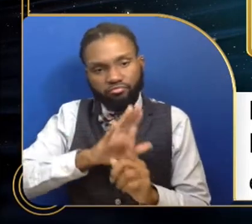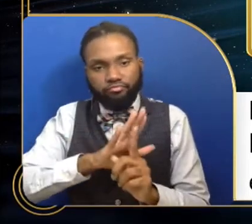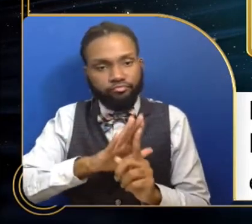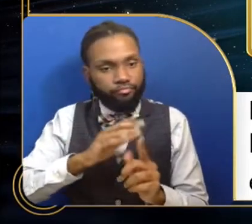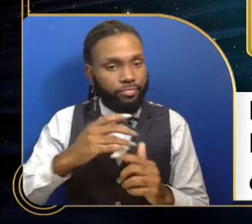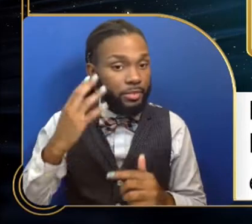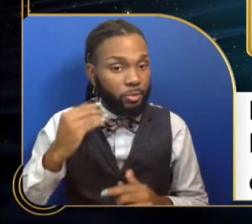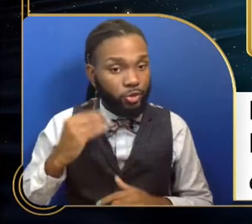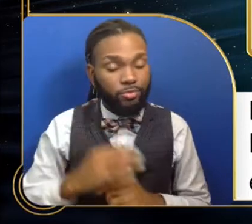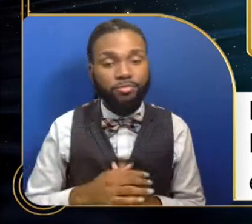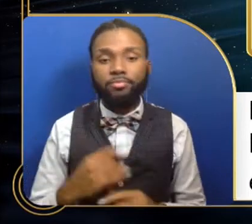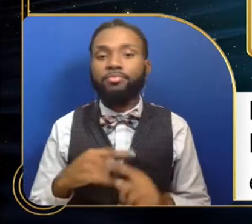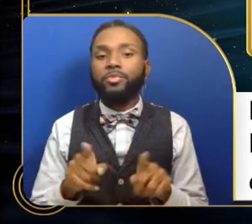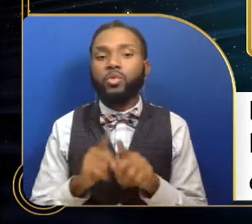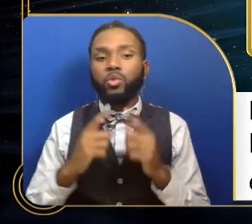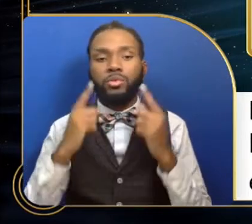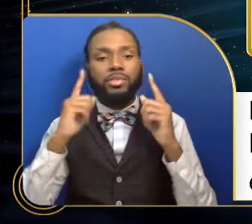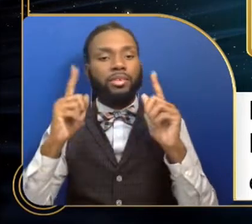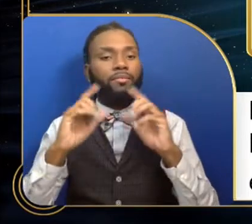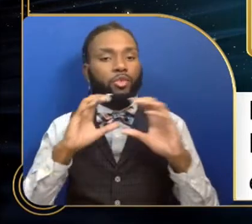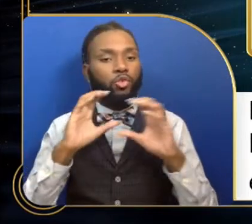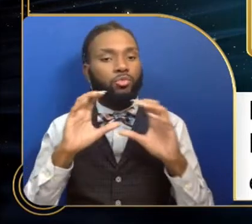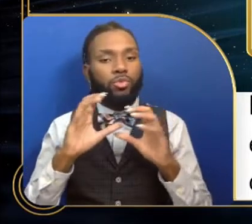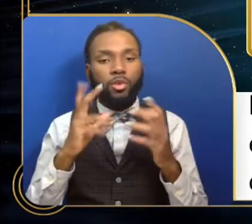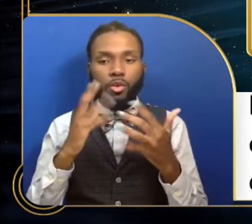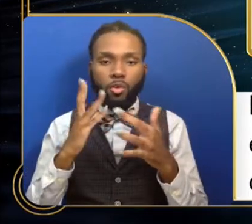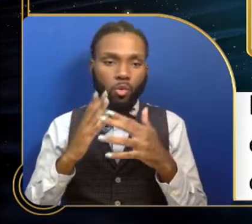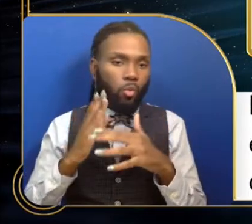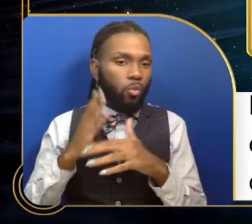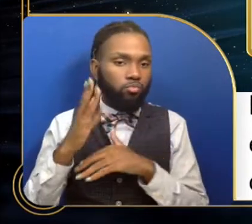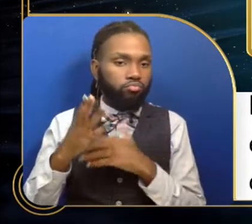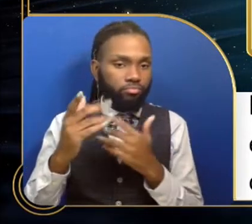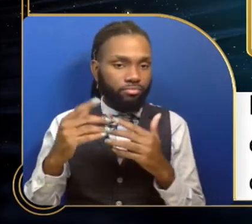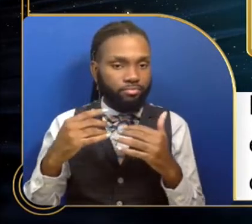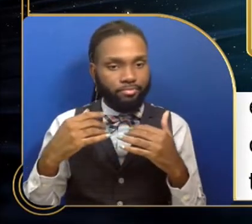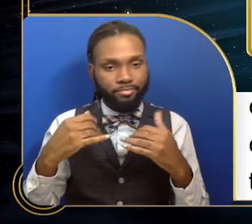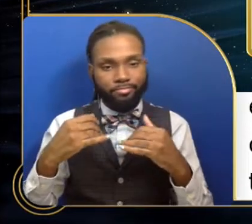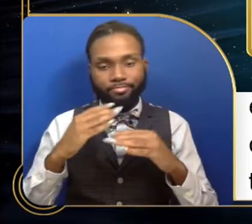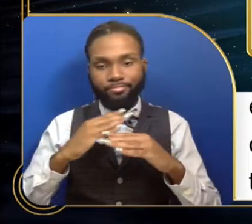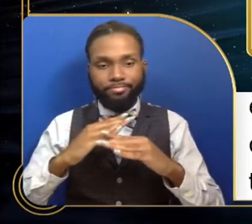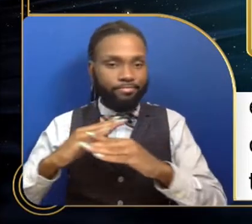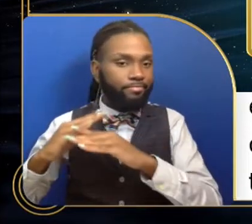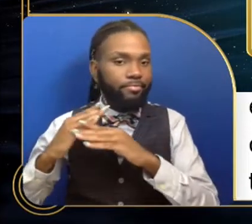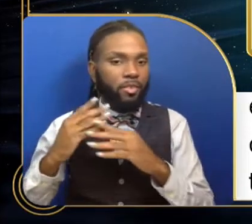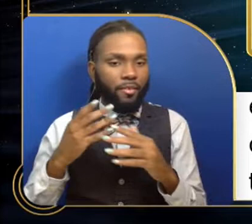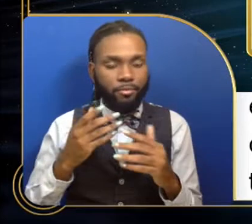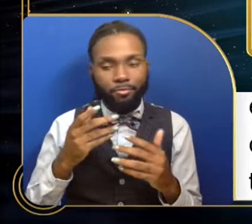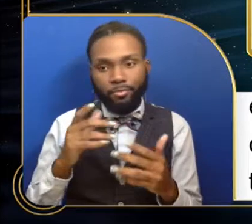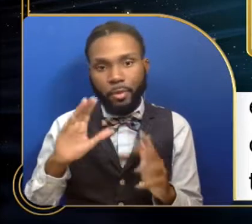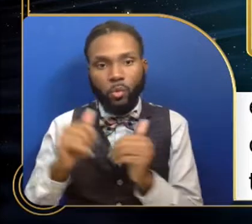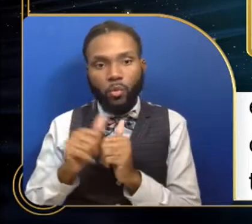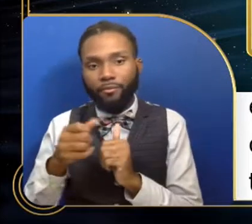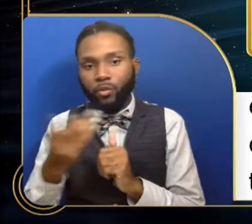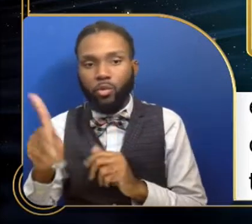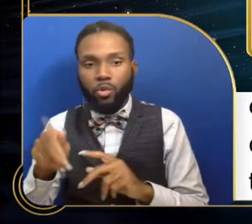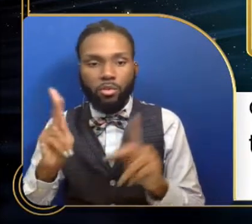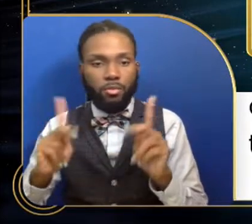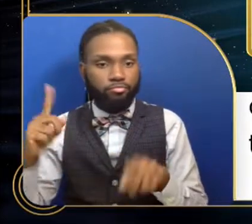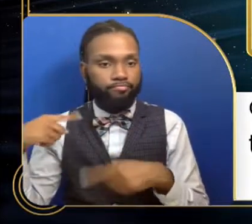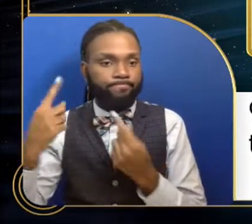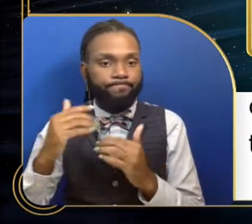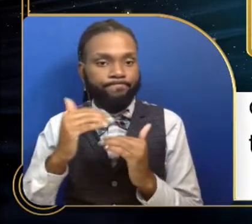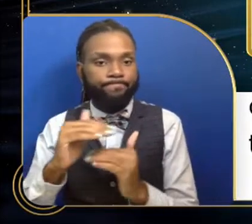successfully communicated across those boundaries in ways that few others have been able to do. Each has had a